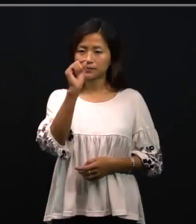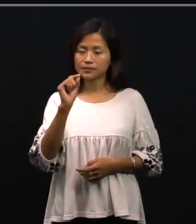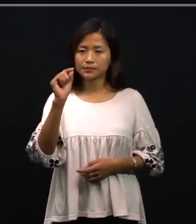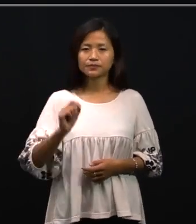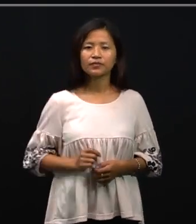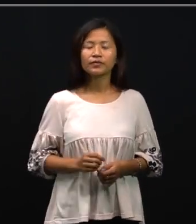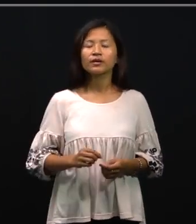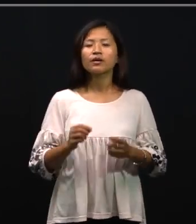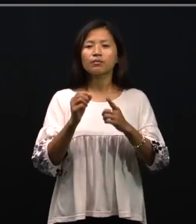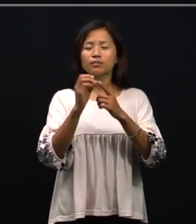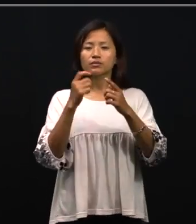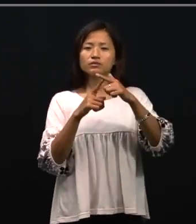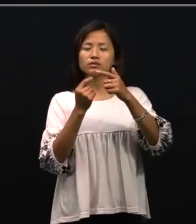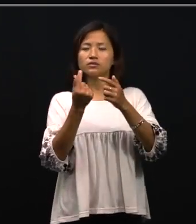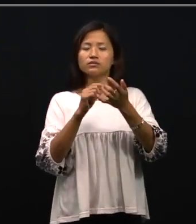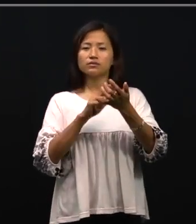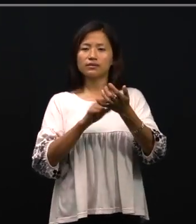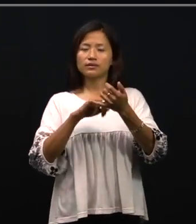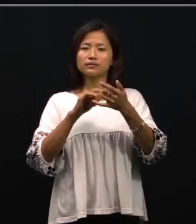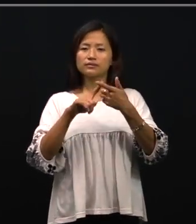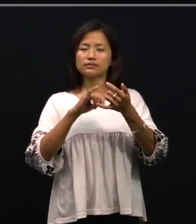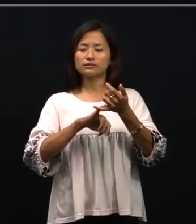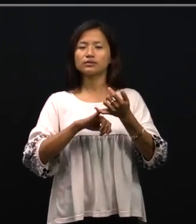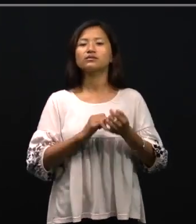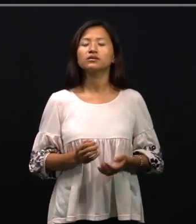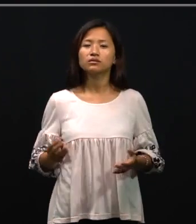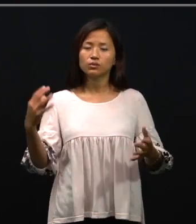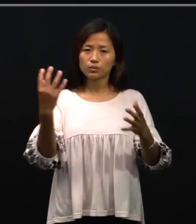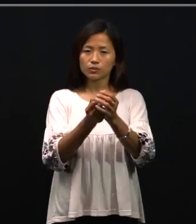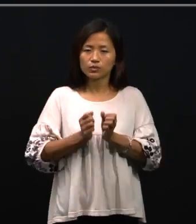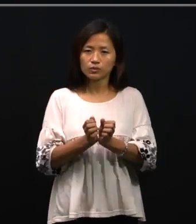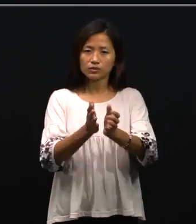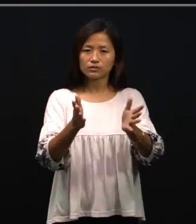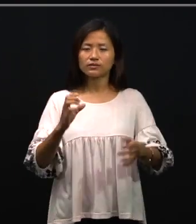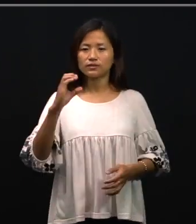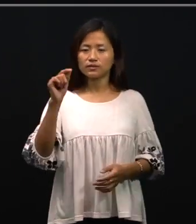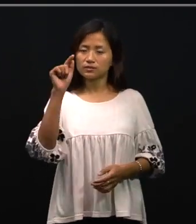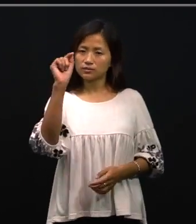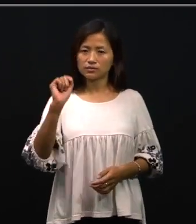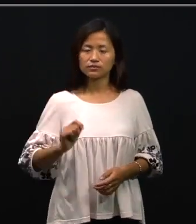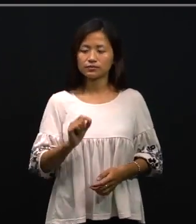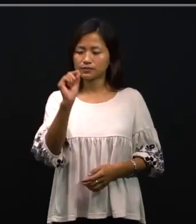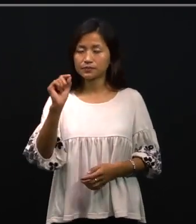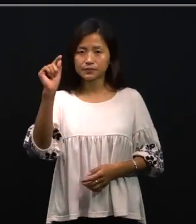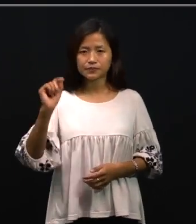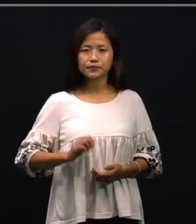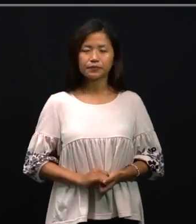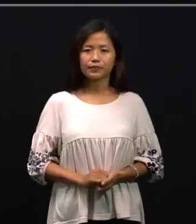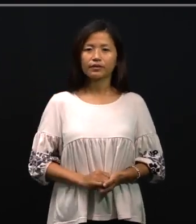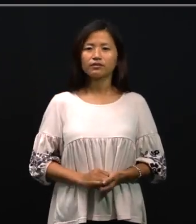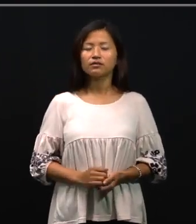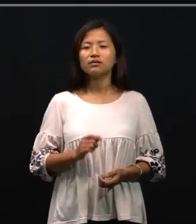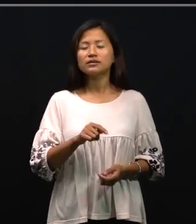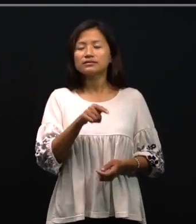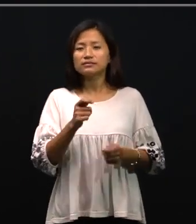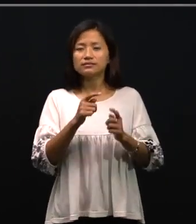in protoplasmic content of the cell is an intrinsic growth taking place within the cell. And growth in terms of